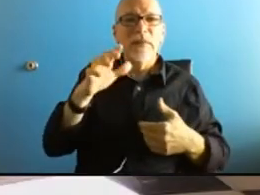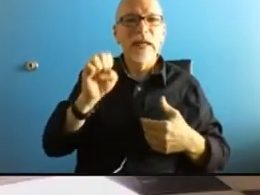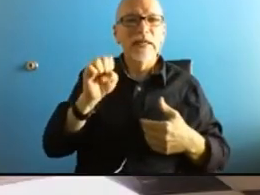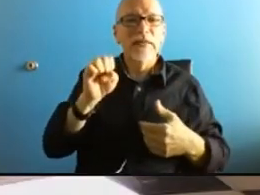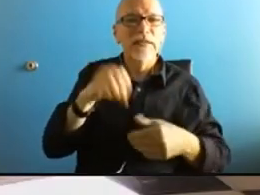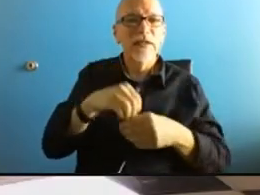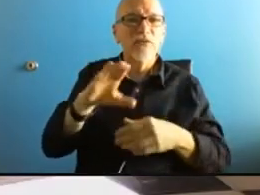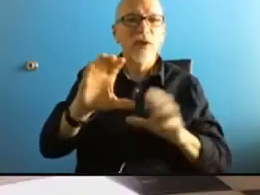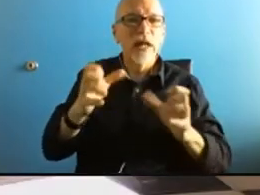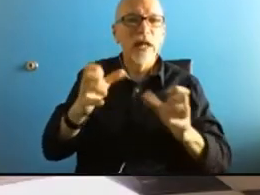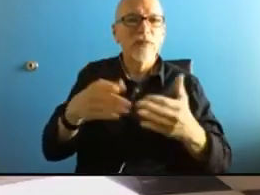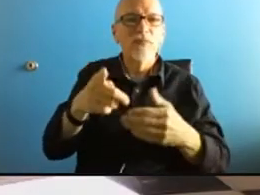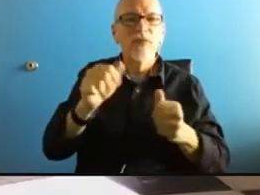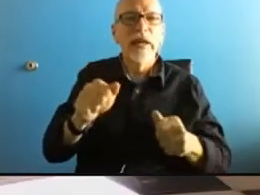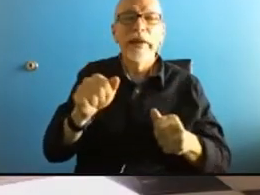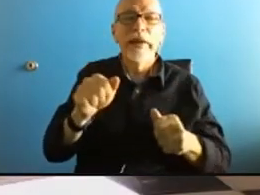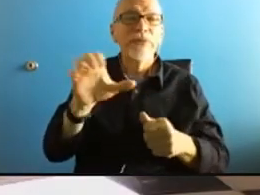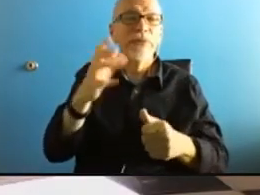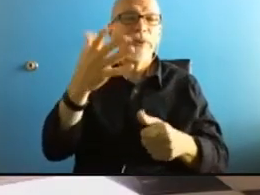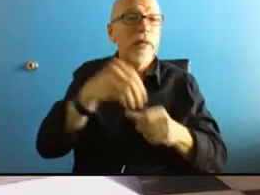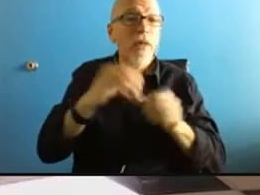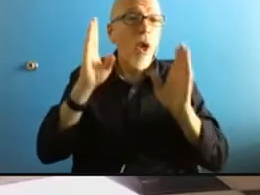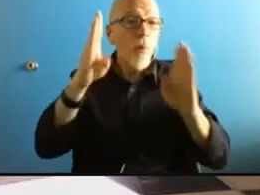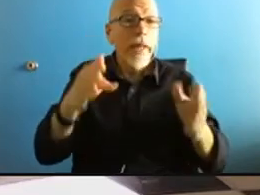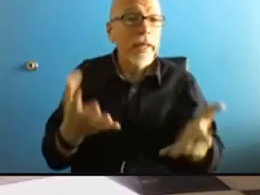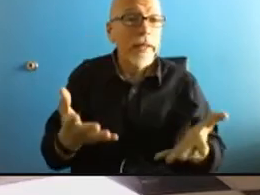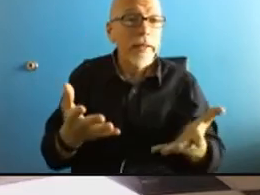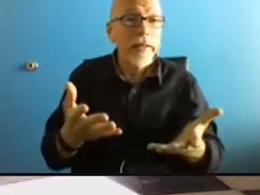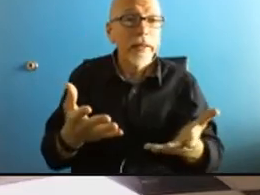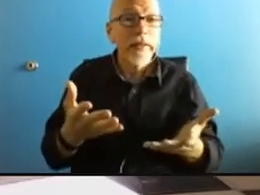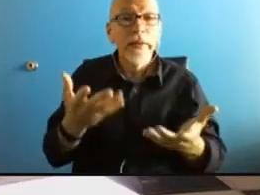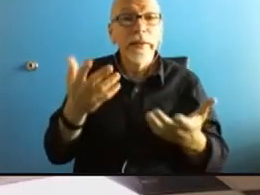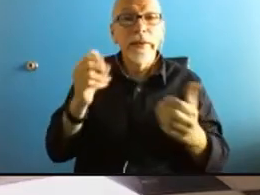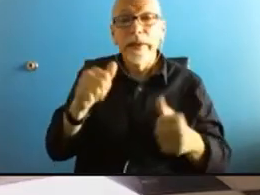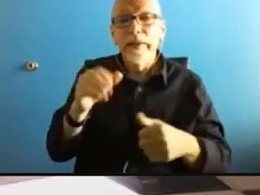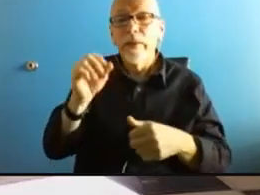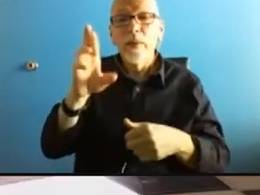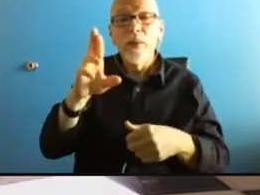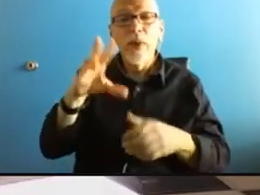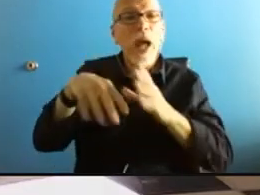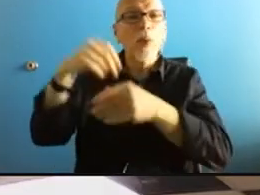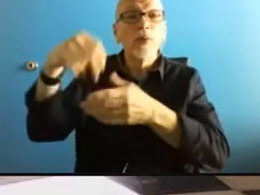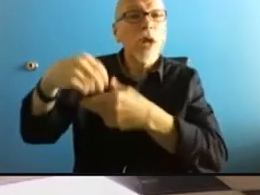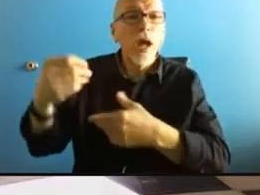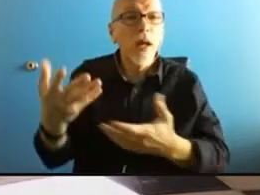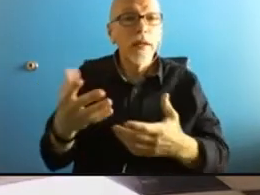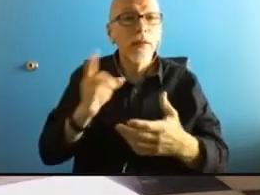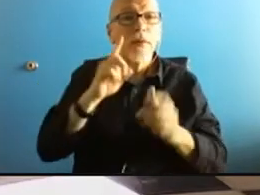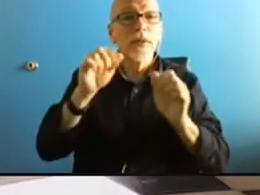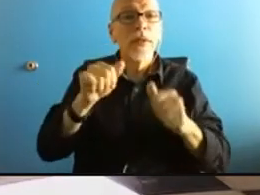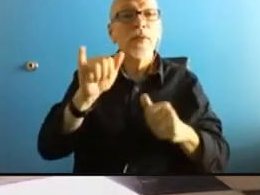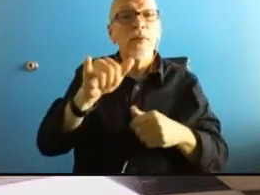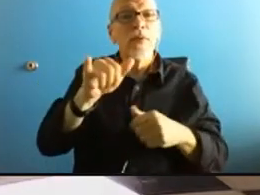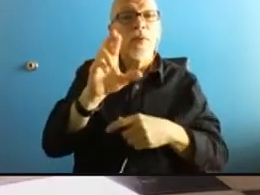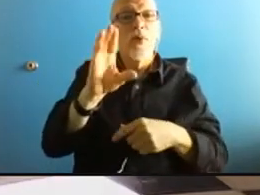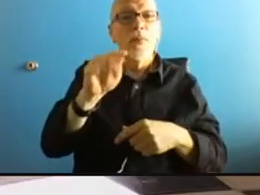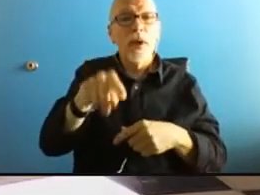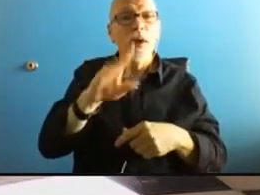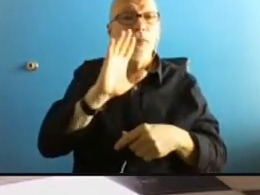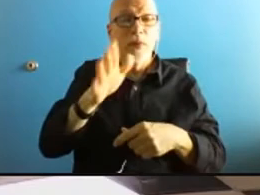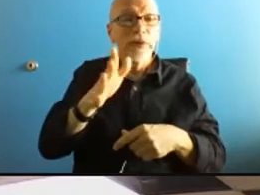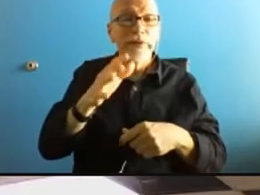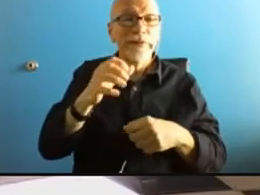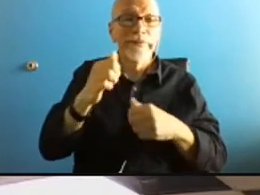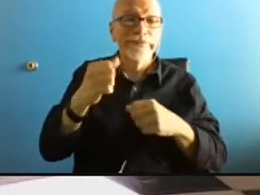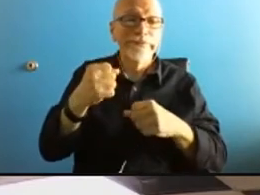classroom. You can do it in the hallway or in a gymnasium, or even take it outside. I mean, these robots will take a beating. We don't recommend